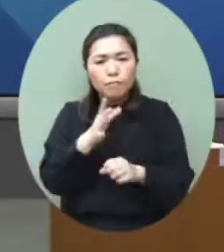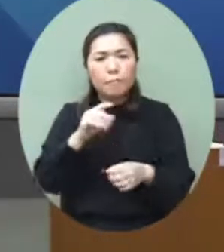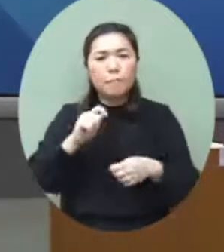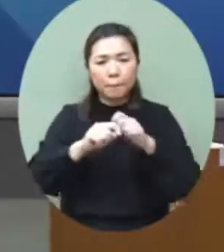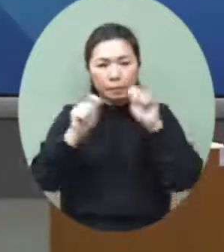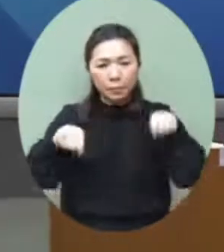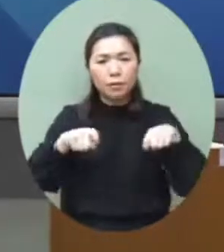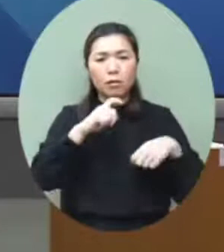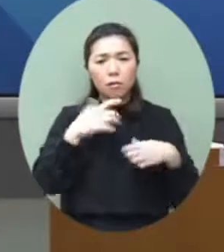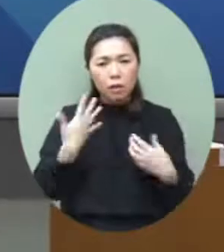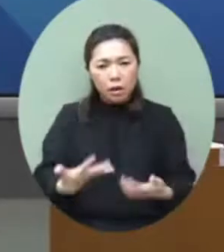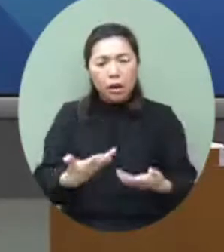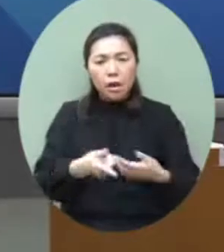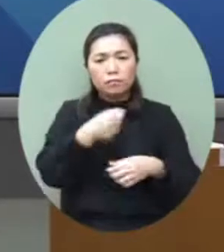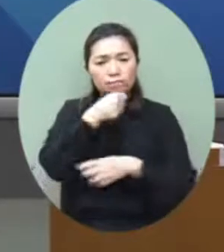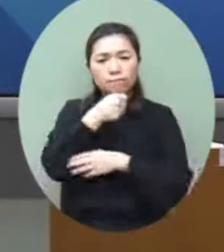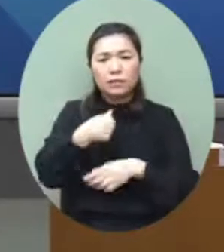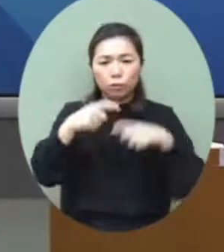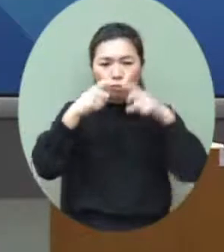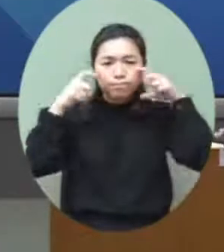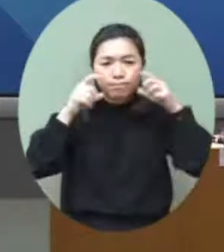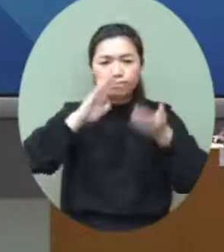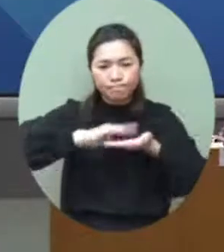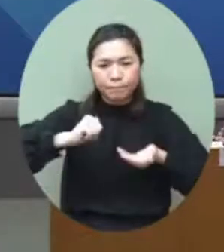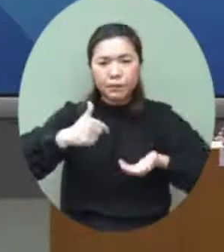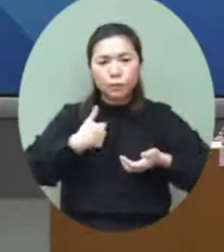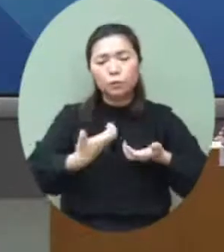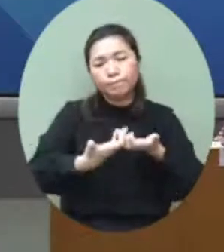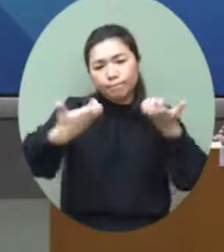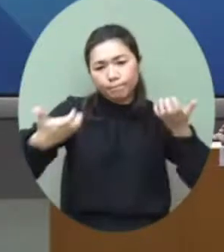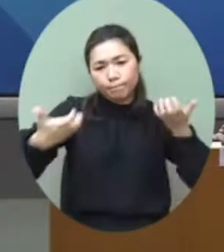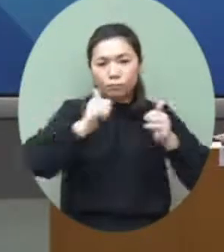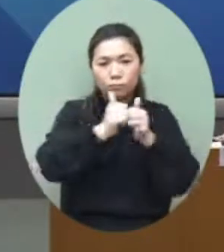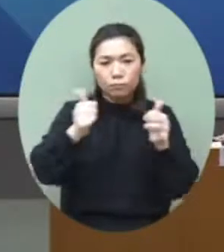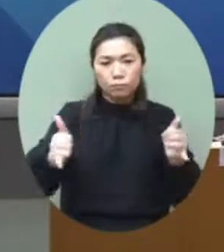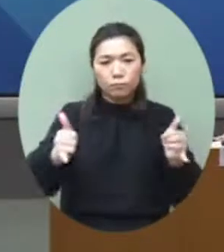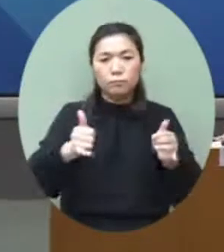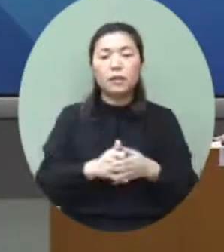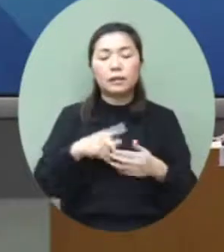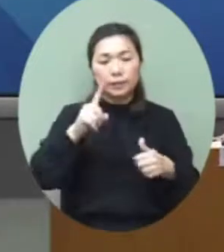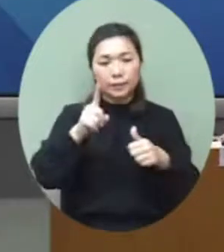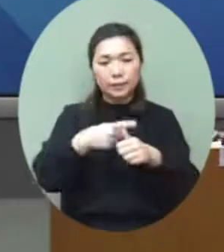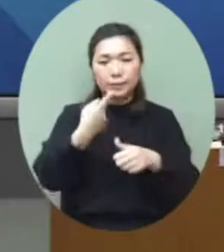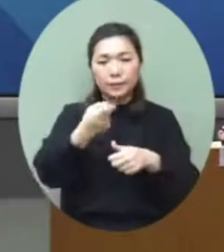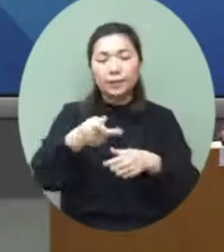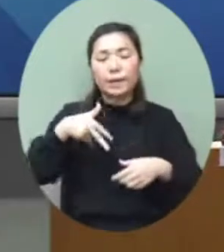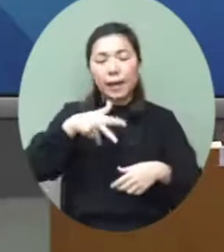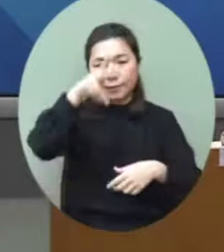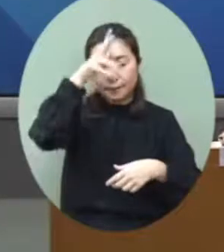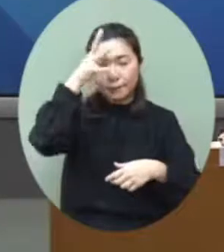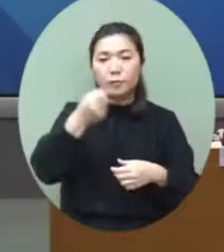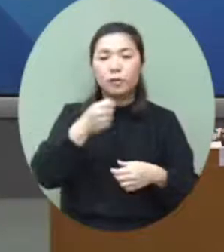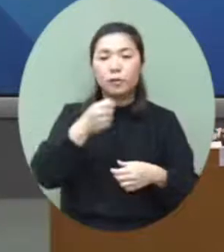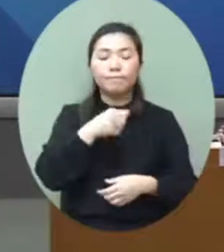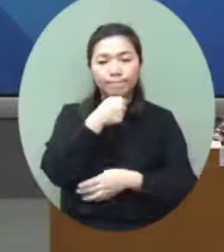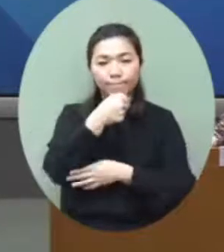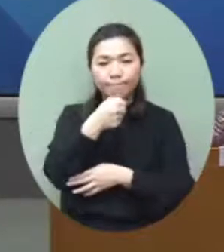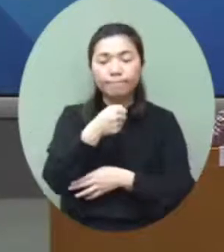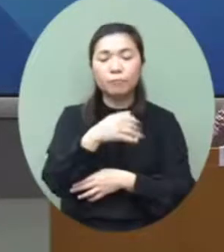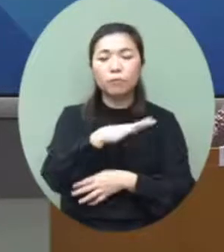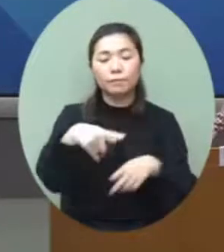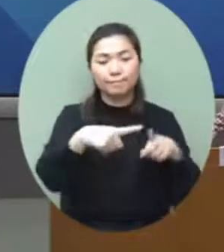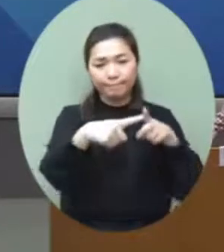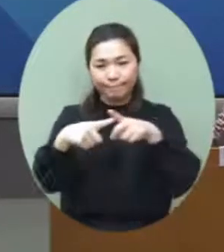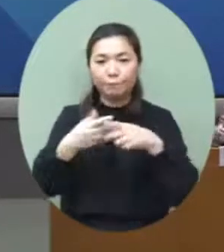will have some opening addresses before we open the floor to questions. Because of the epidemic, please put your mask